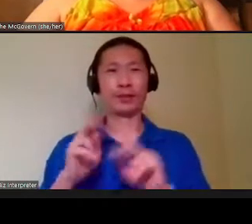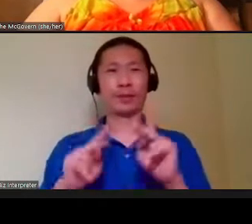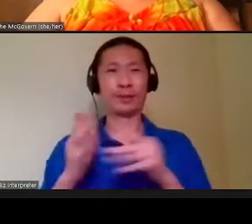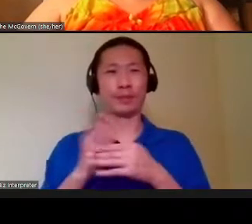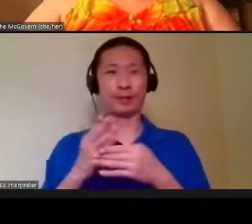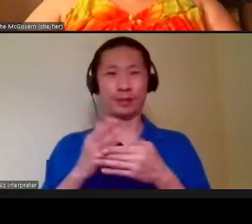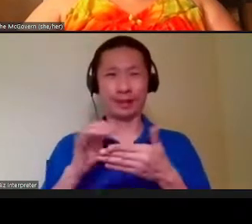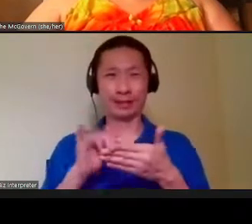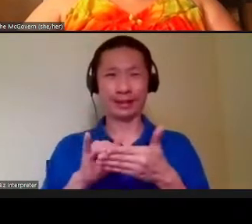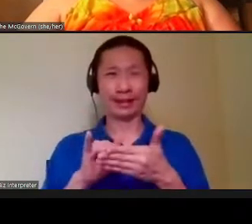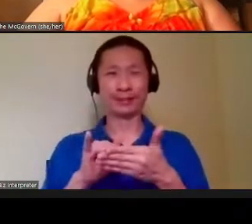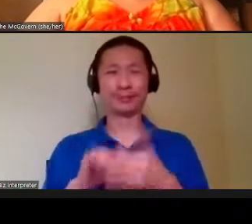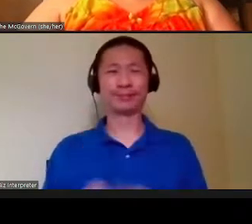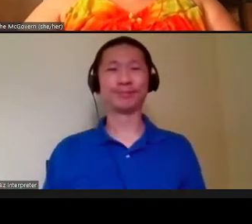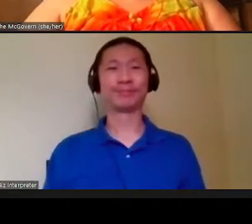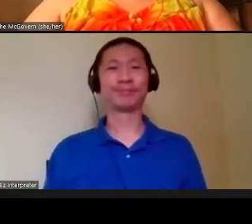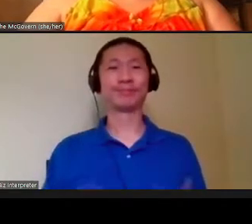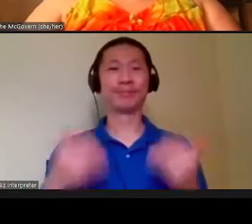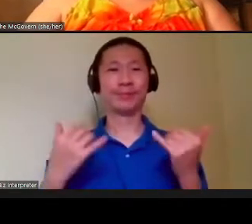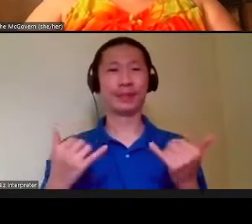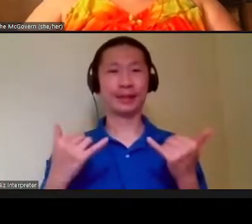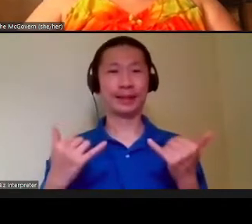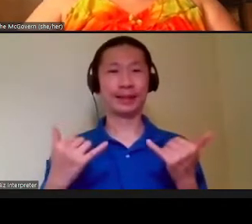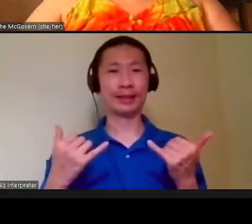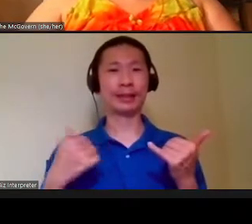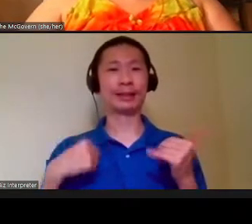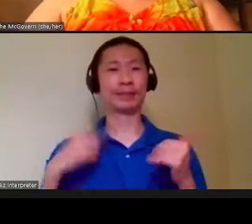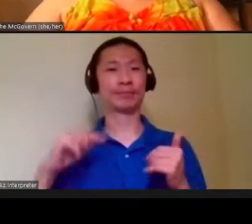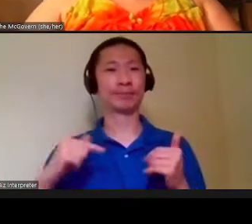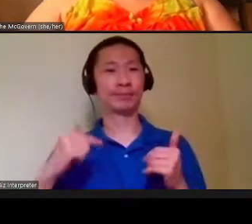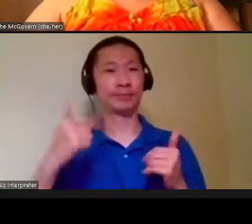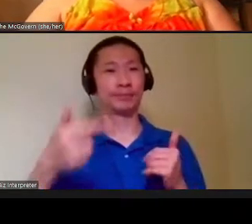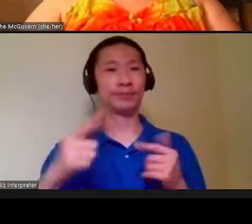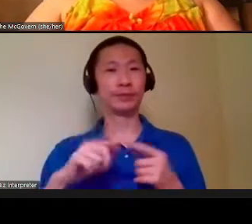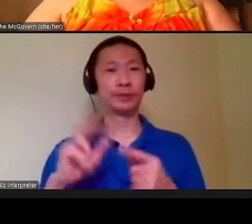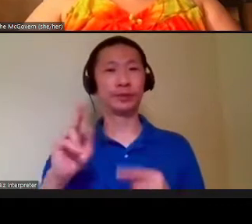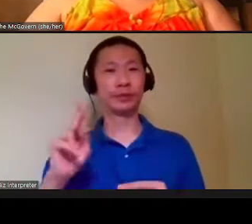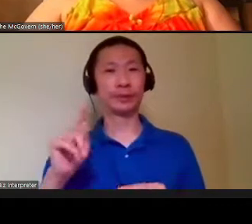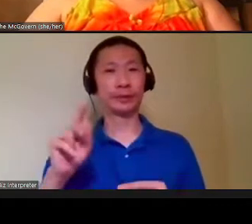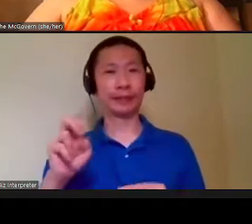that. I will now pass on to Kate.